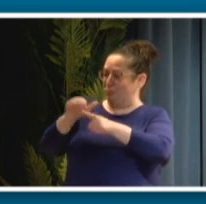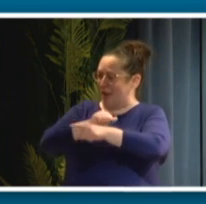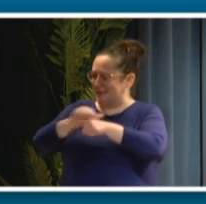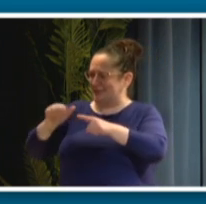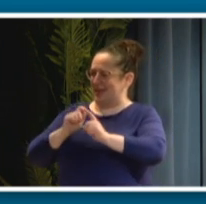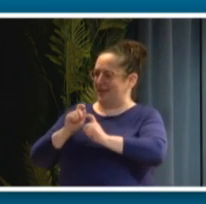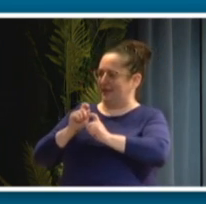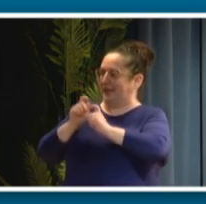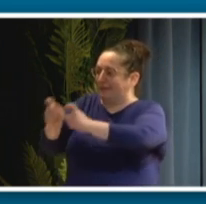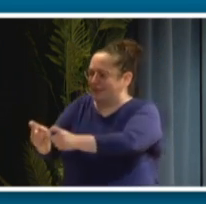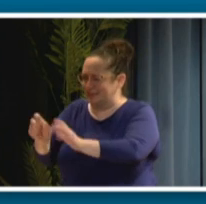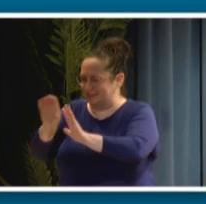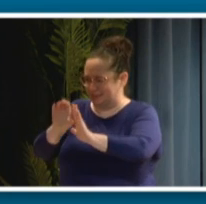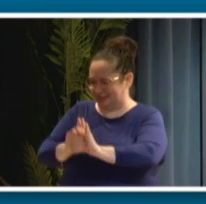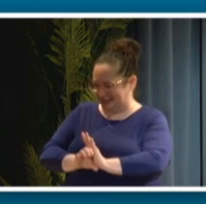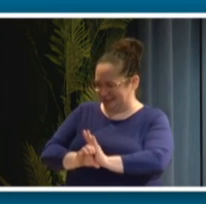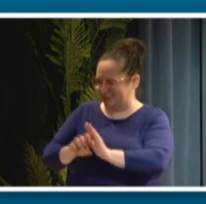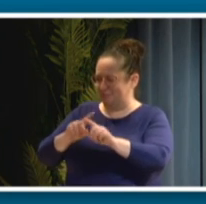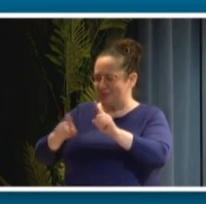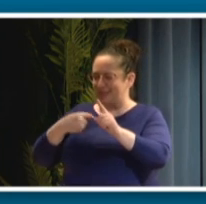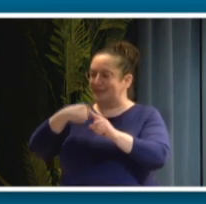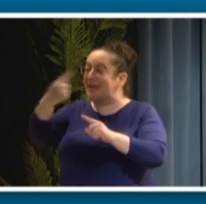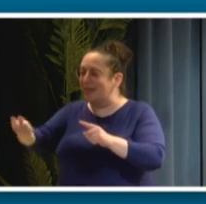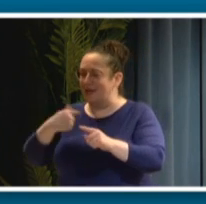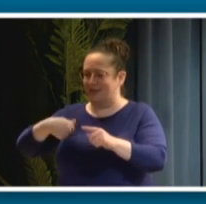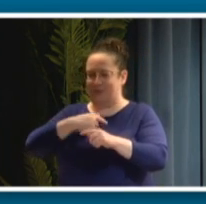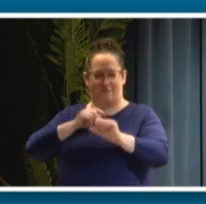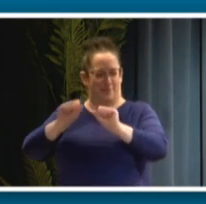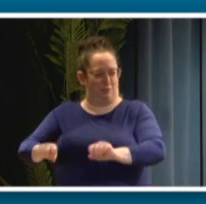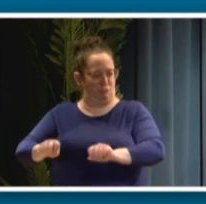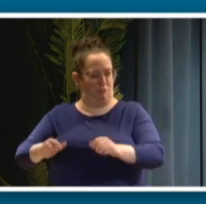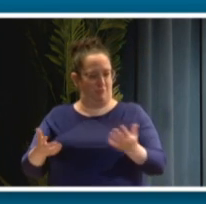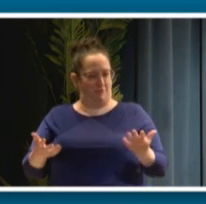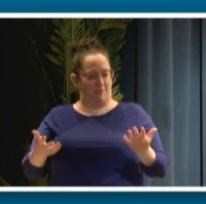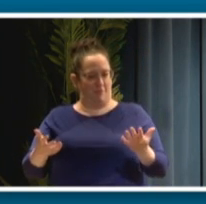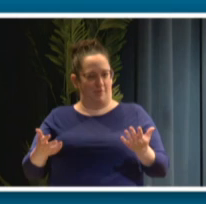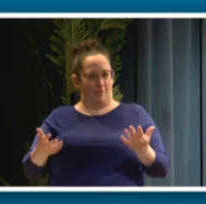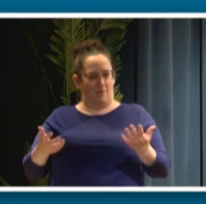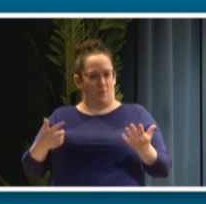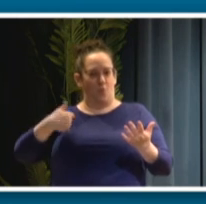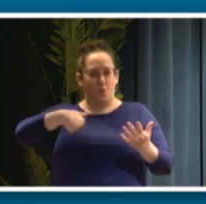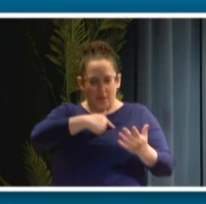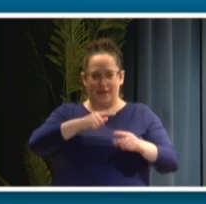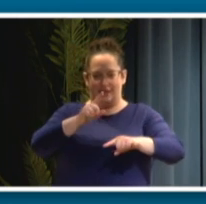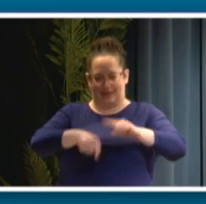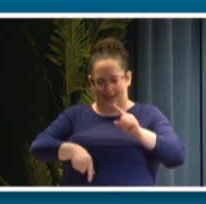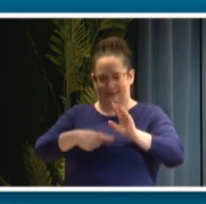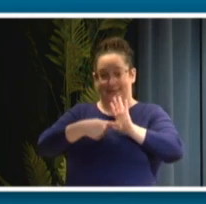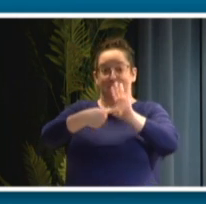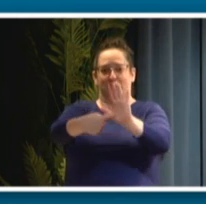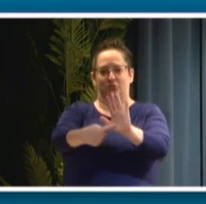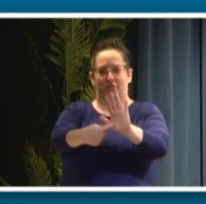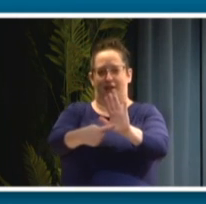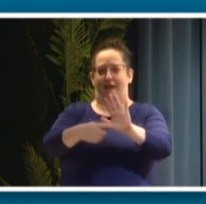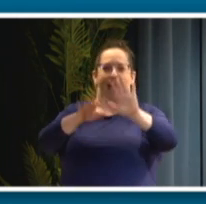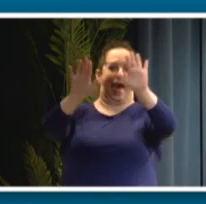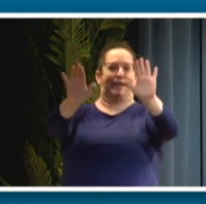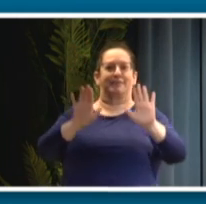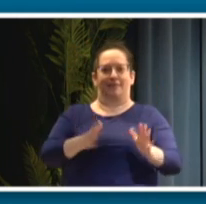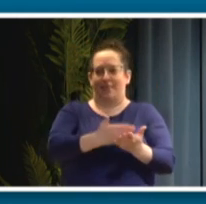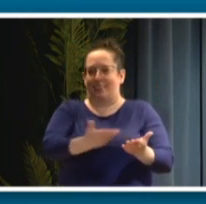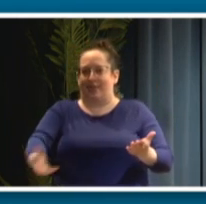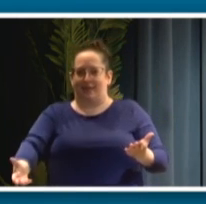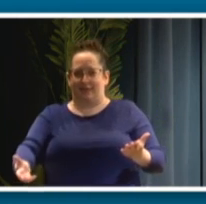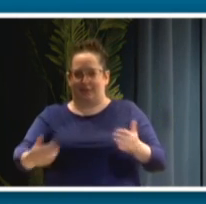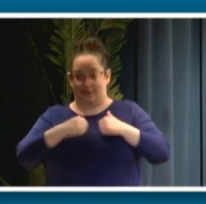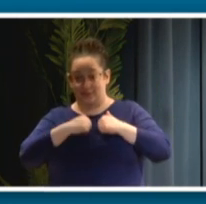and not being able to demonstrate what is excellent in the classroom because of the rules, but teachers being able to see something